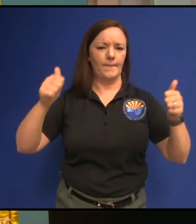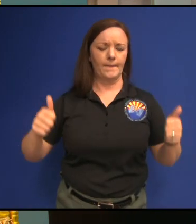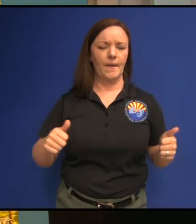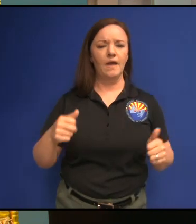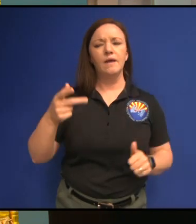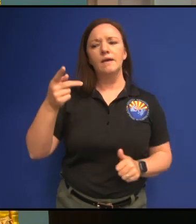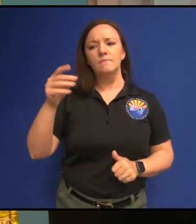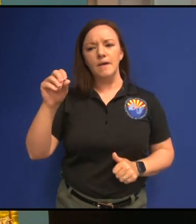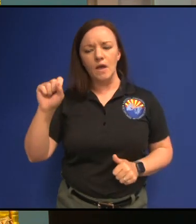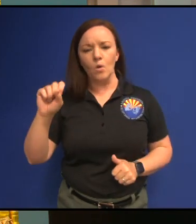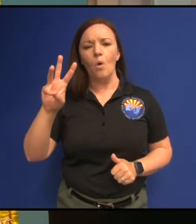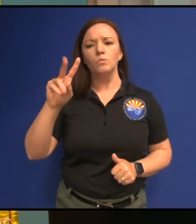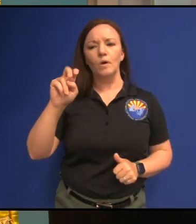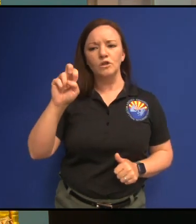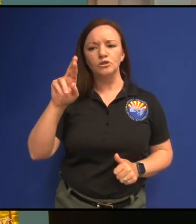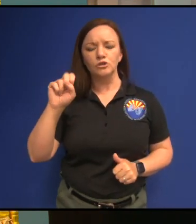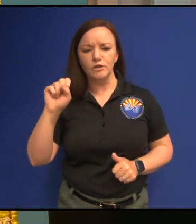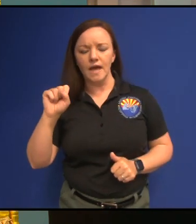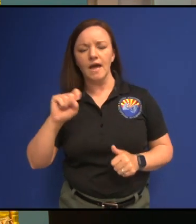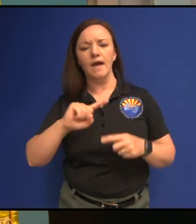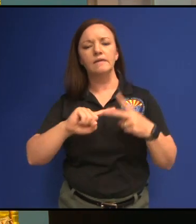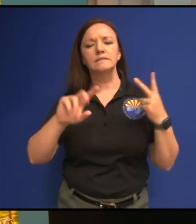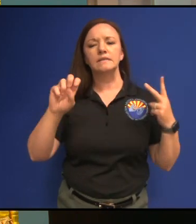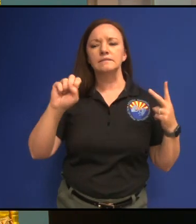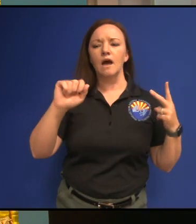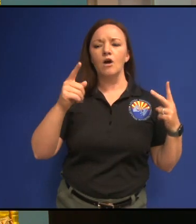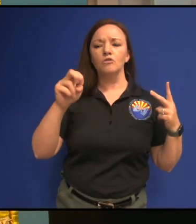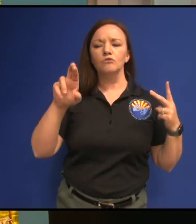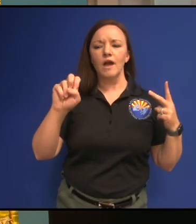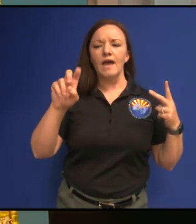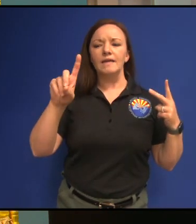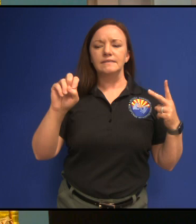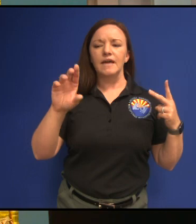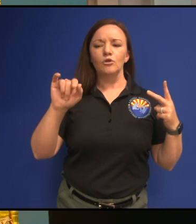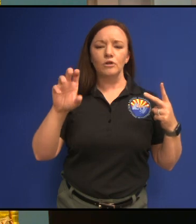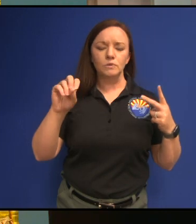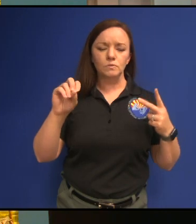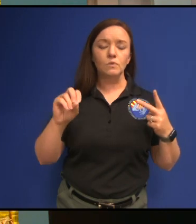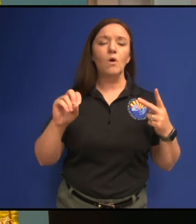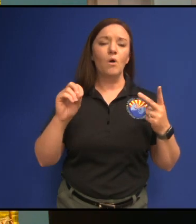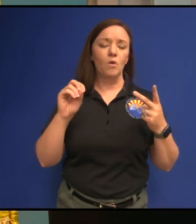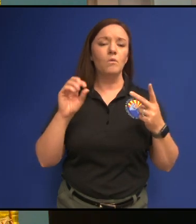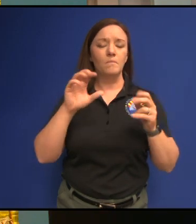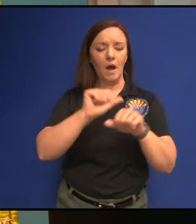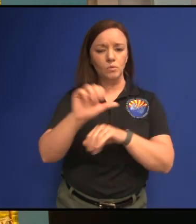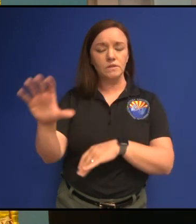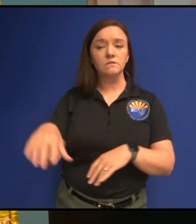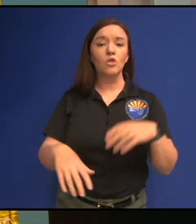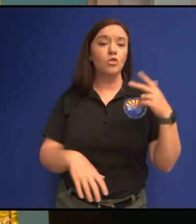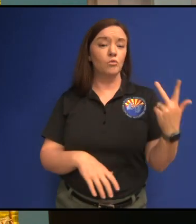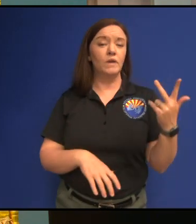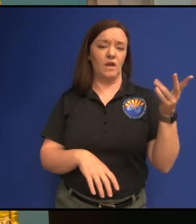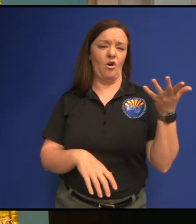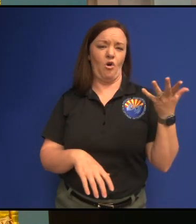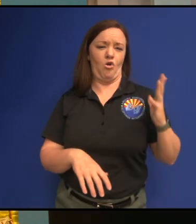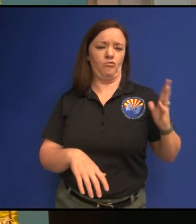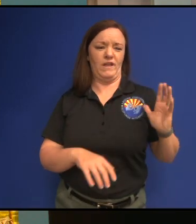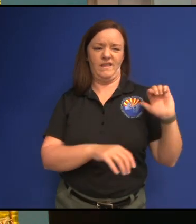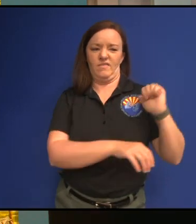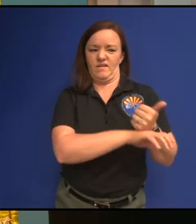de Cristo Mountains. 3 of which were already there, 4 of which we've gone out and put up